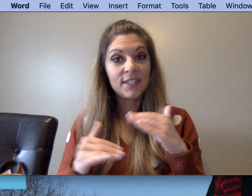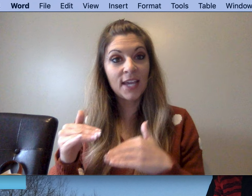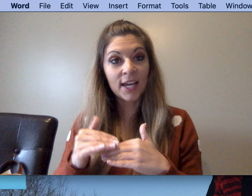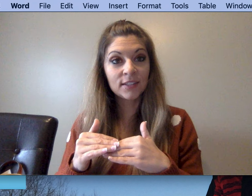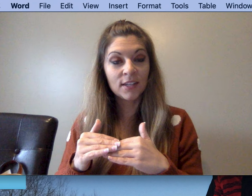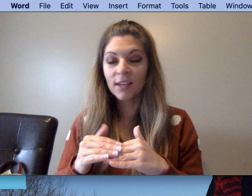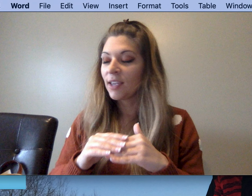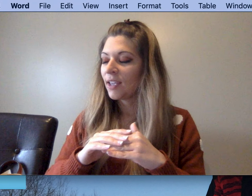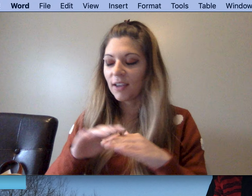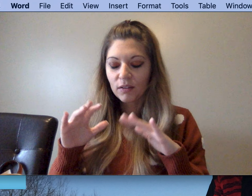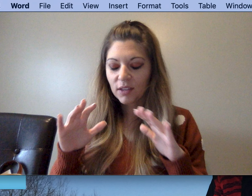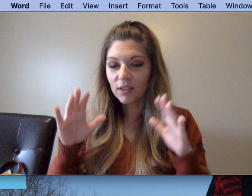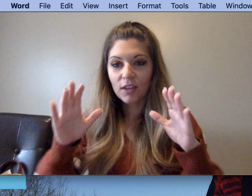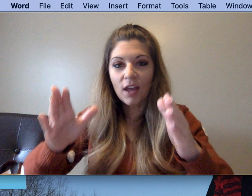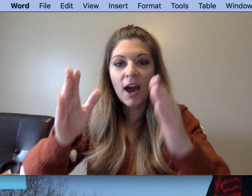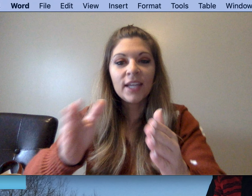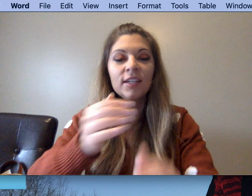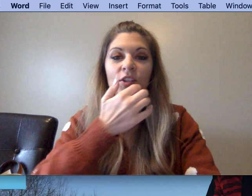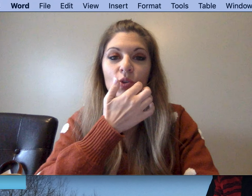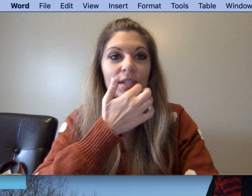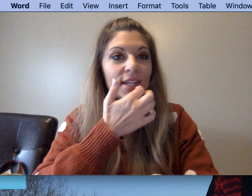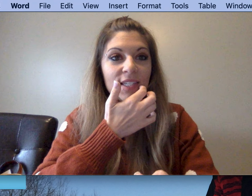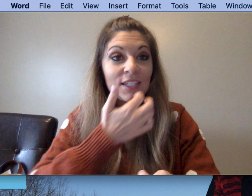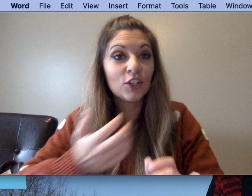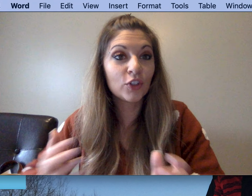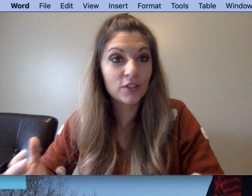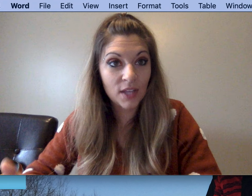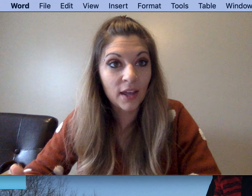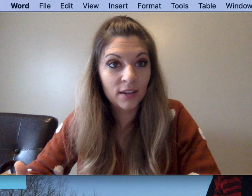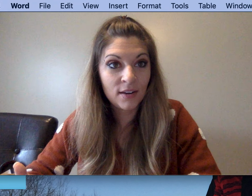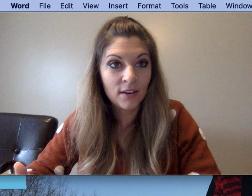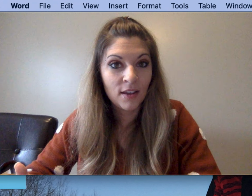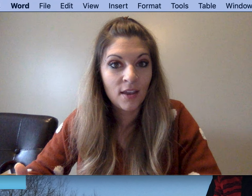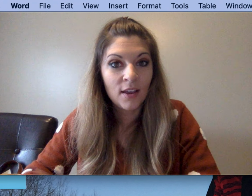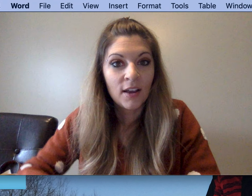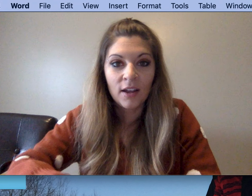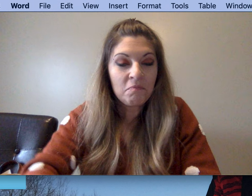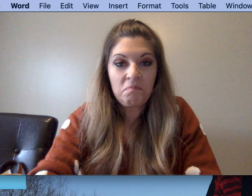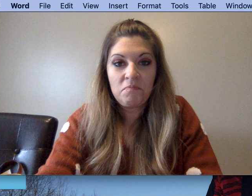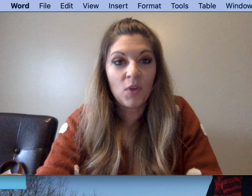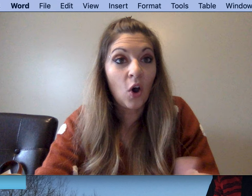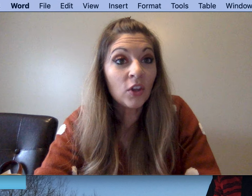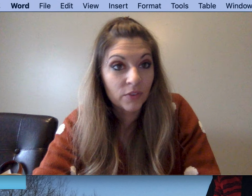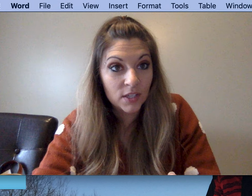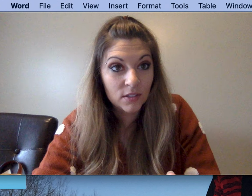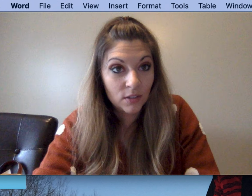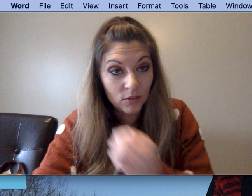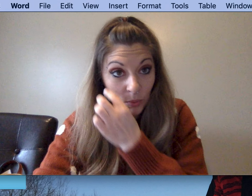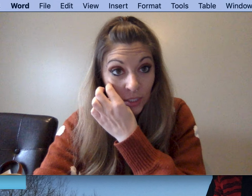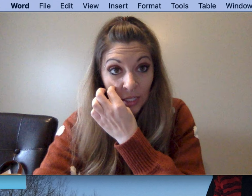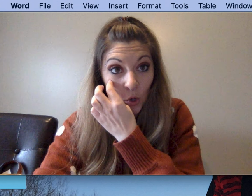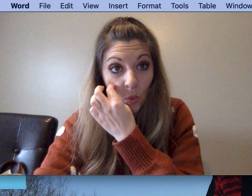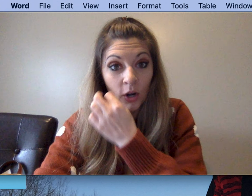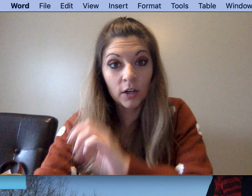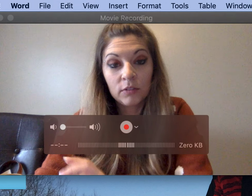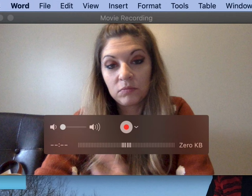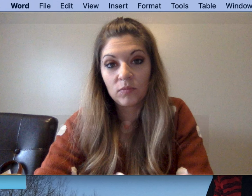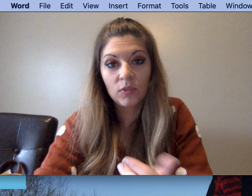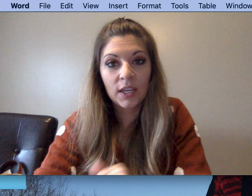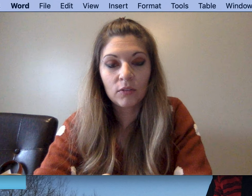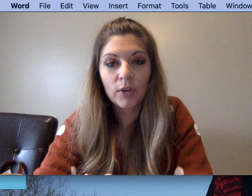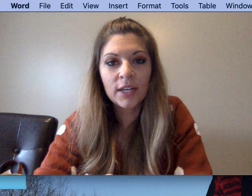be stacked. I can use in a singular sign all of these, really,